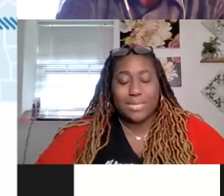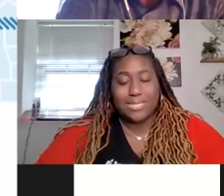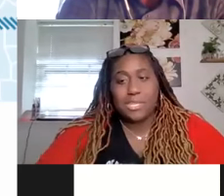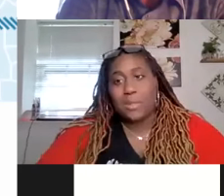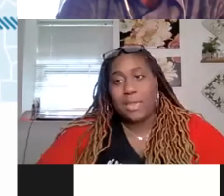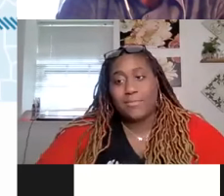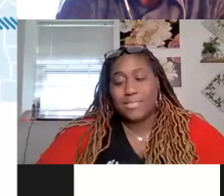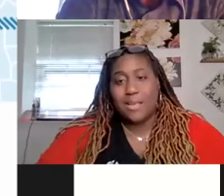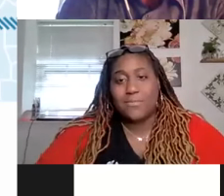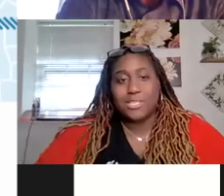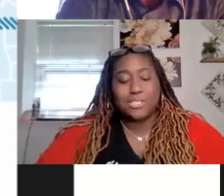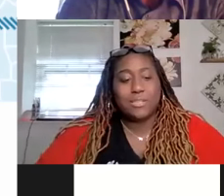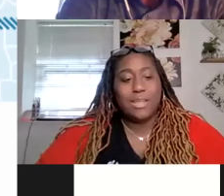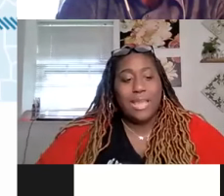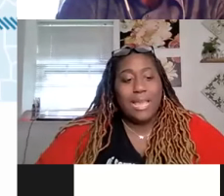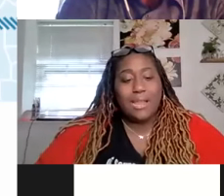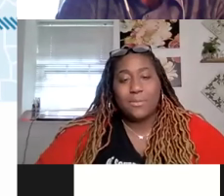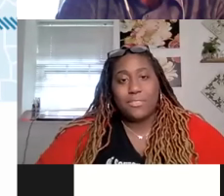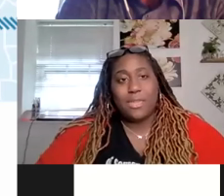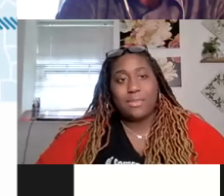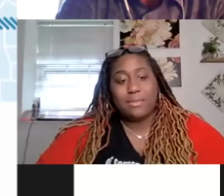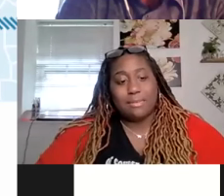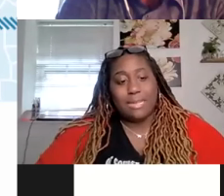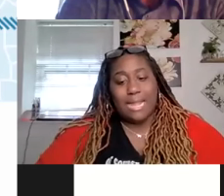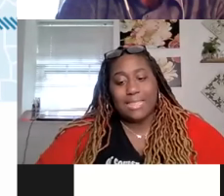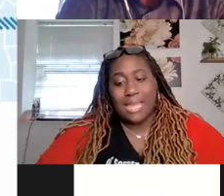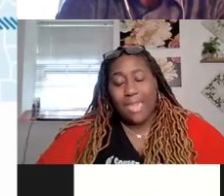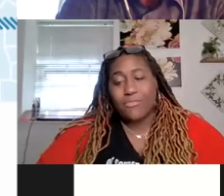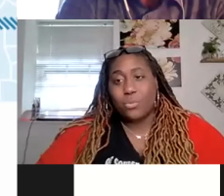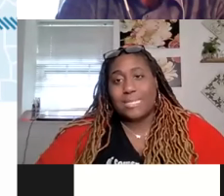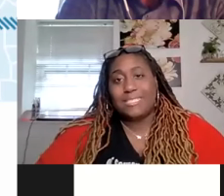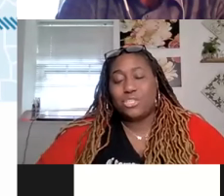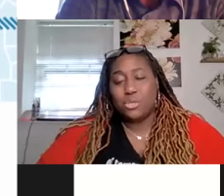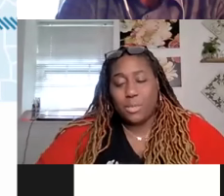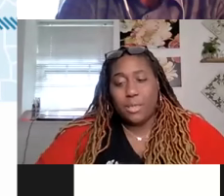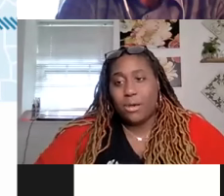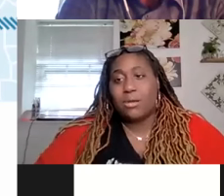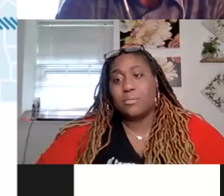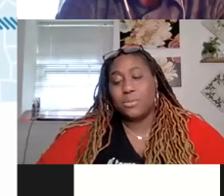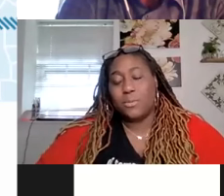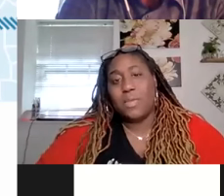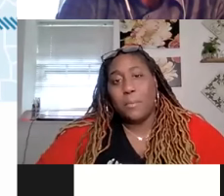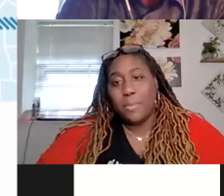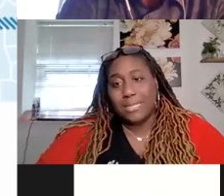conversation and we continue to have this conversation, I think everyone needs to be